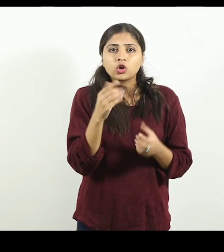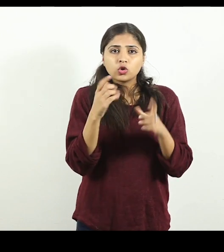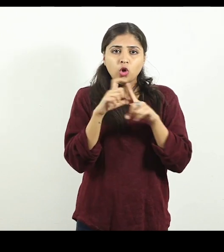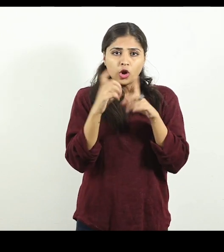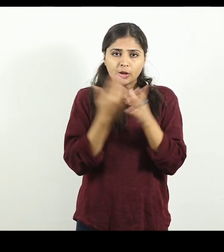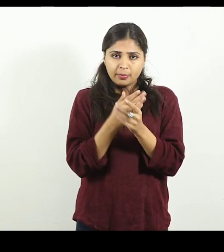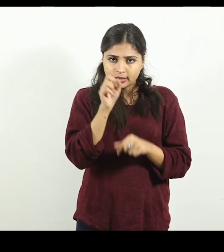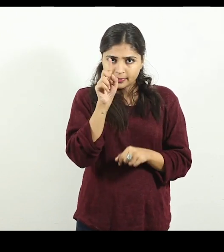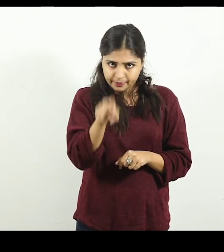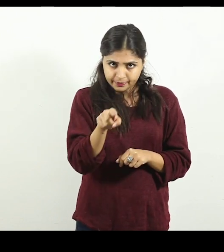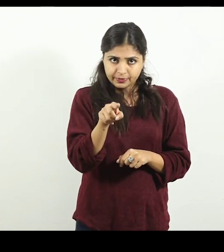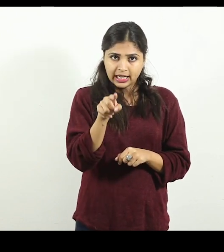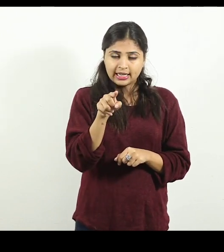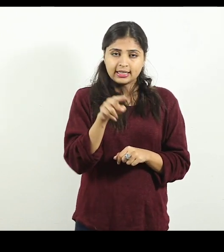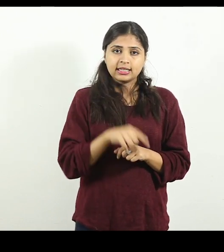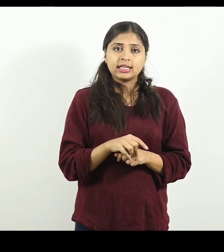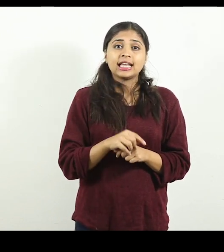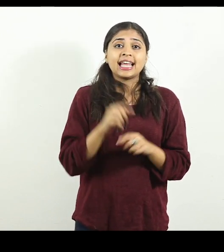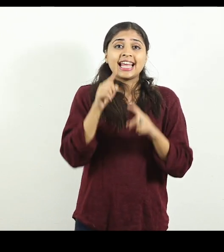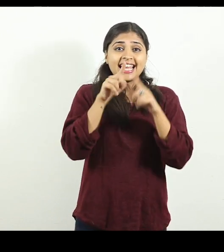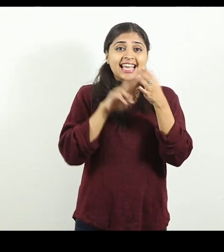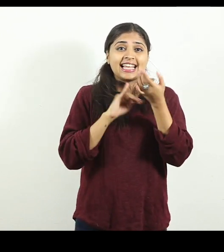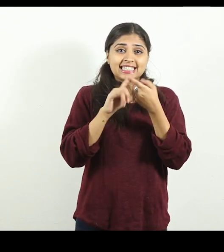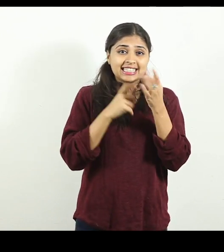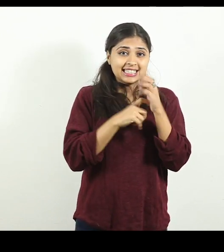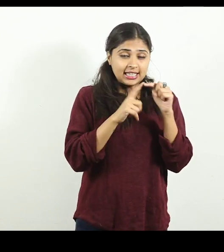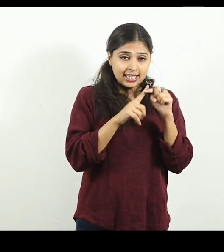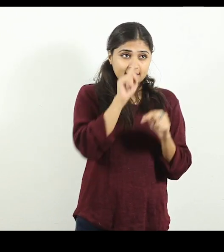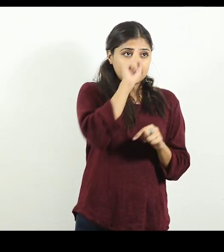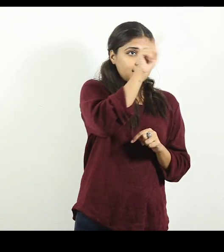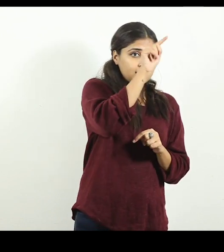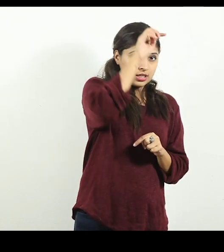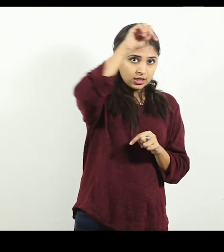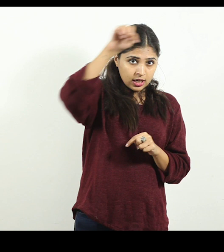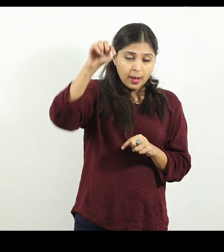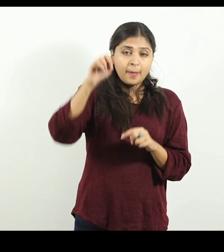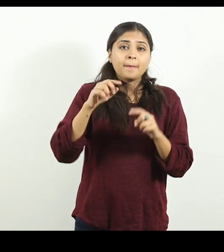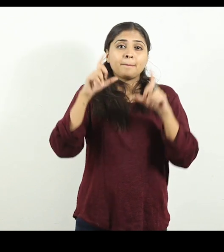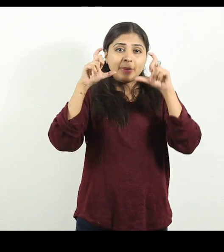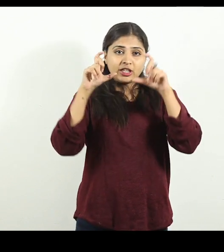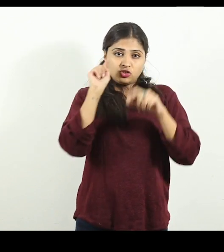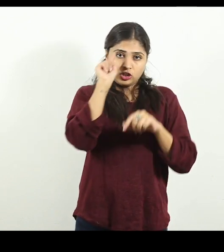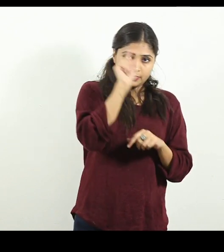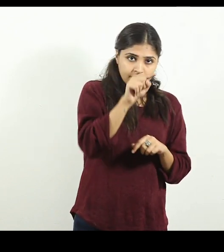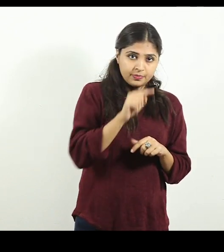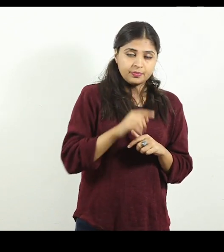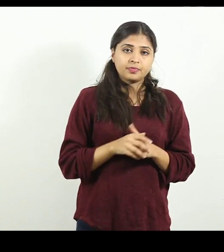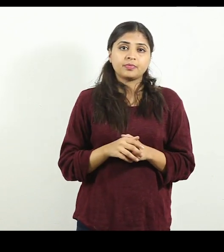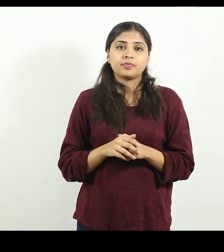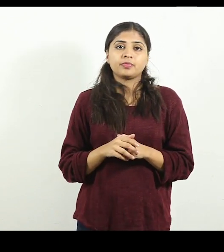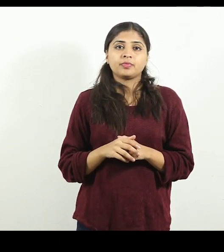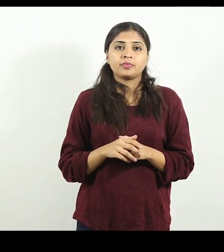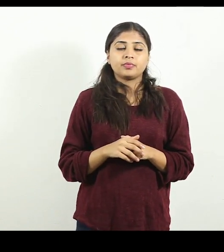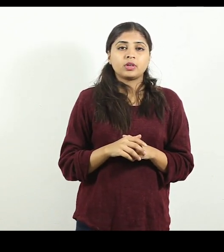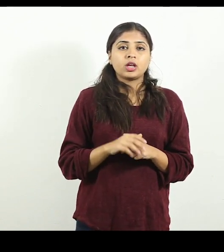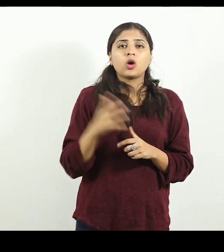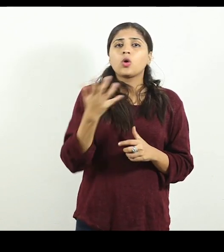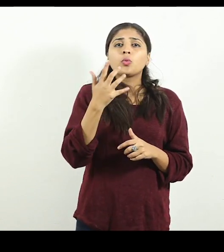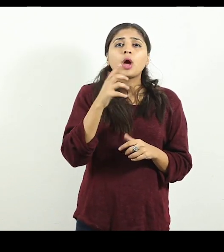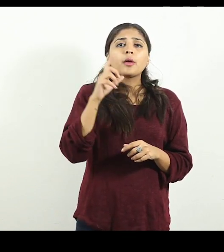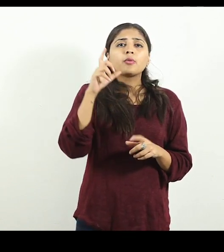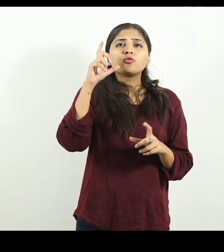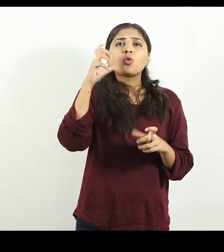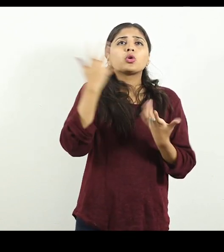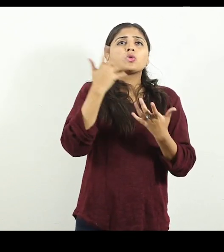you want to insert the picture in your document. Number 2. On the Insert tab in the Illustrations group, click Picture. Number